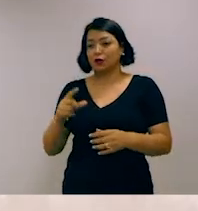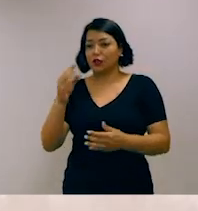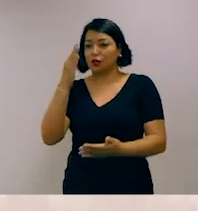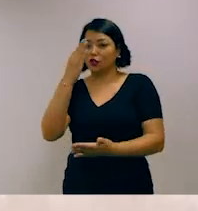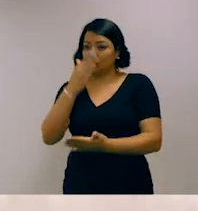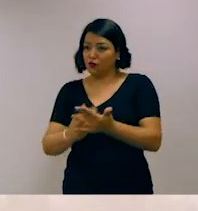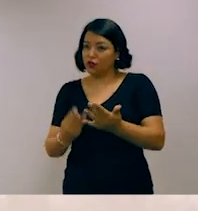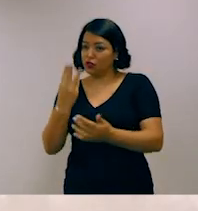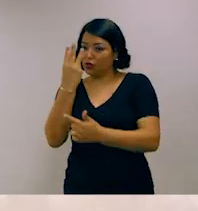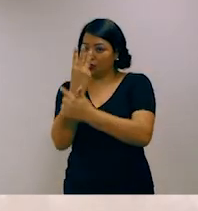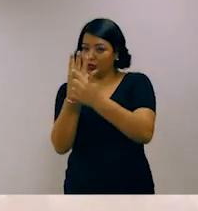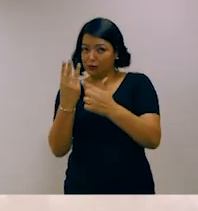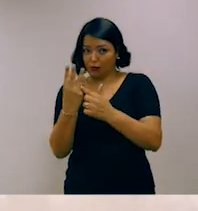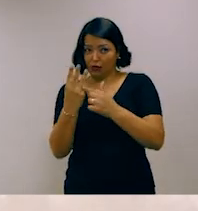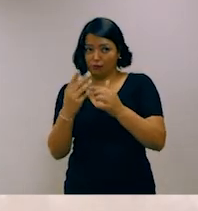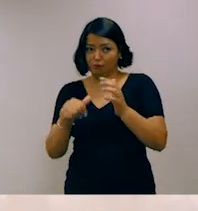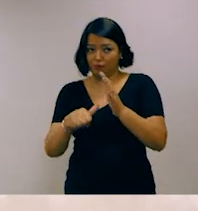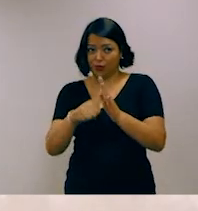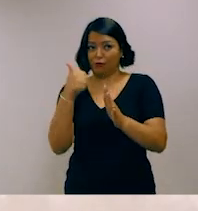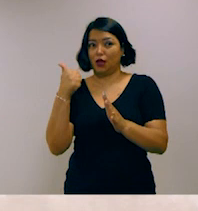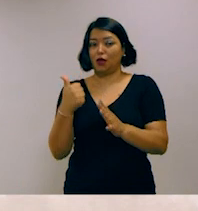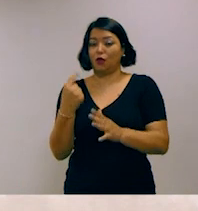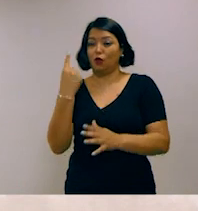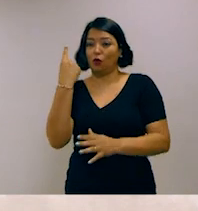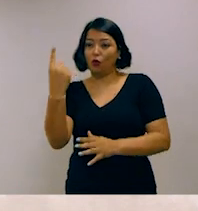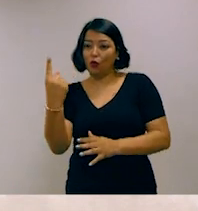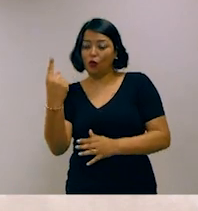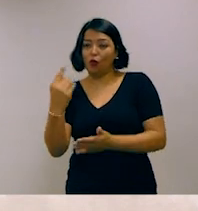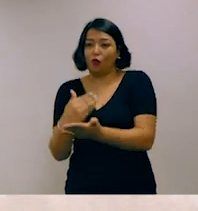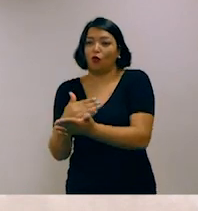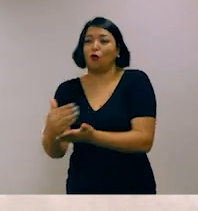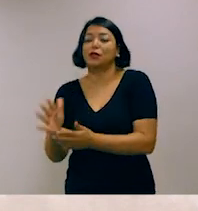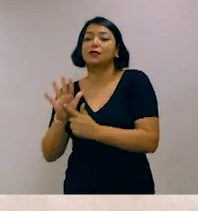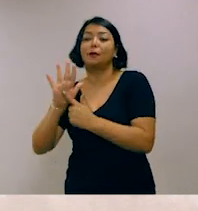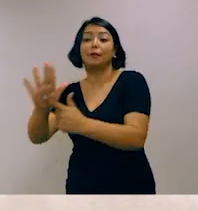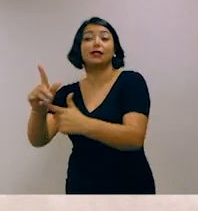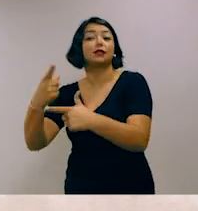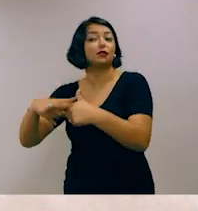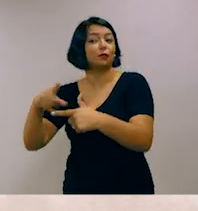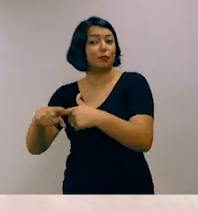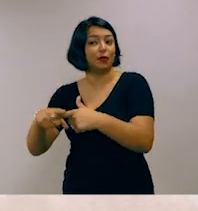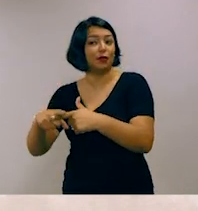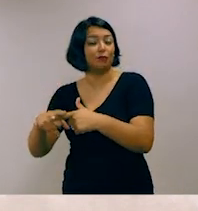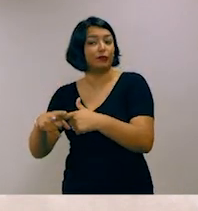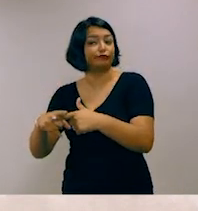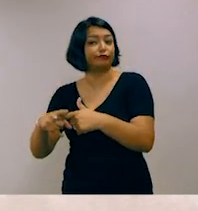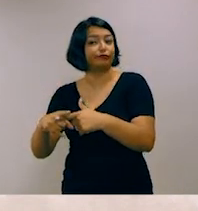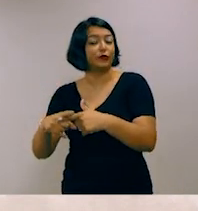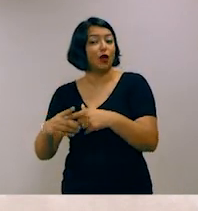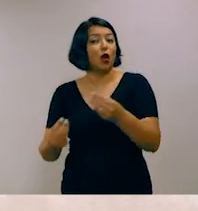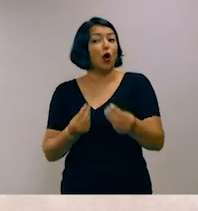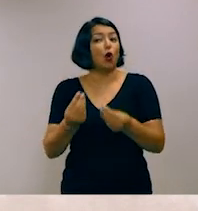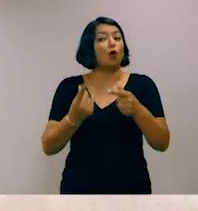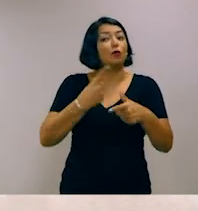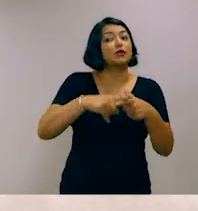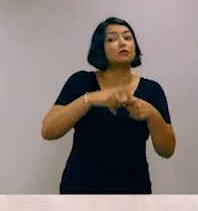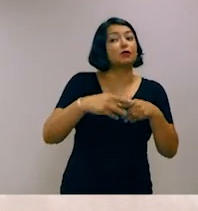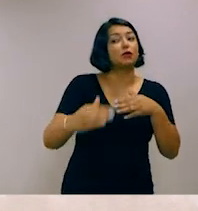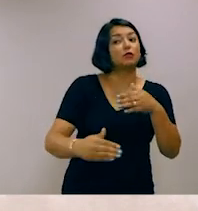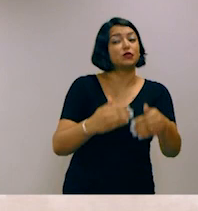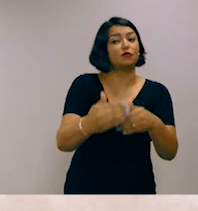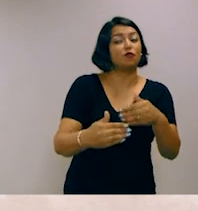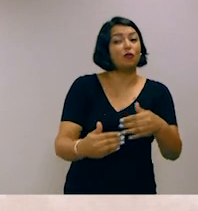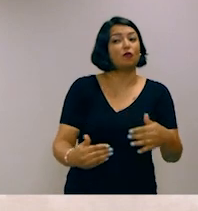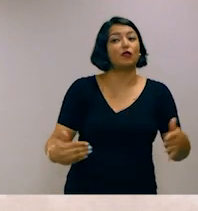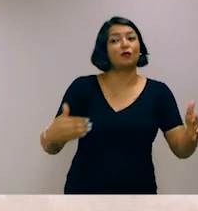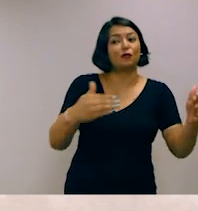introduction or the presentation, and then there is a conflict in the narration, and then the solution of the problem and